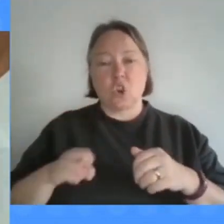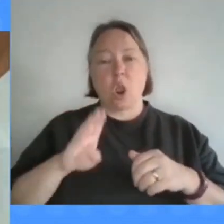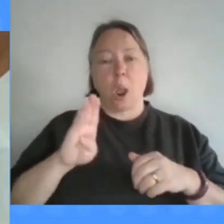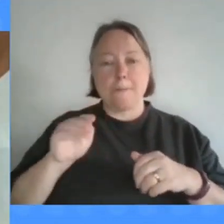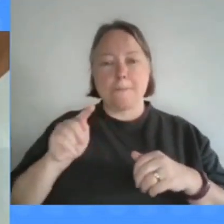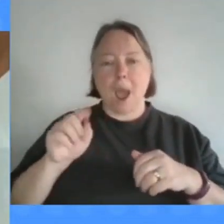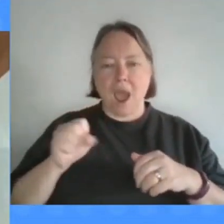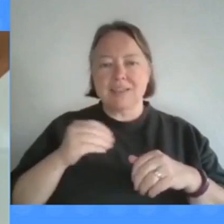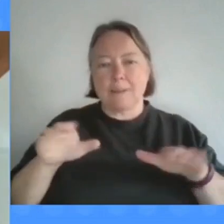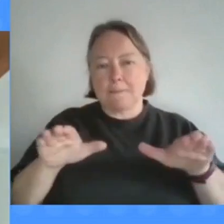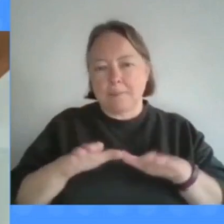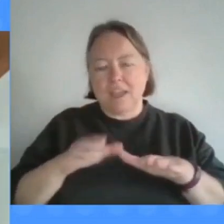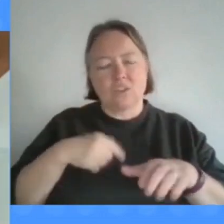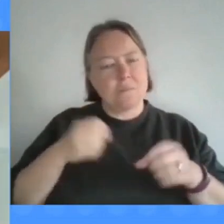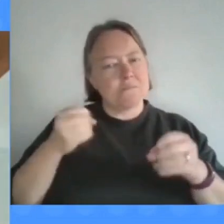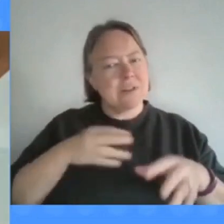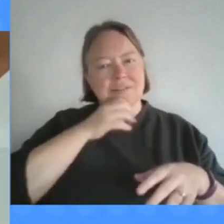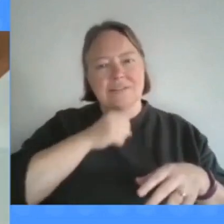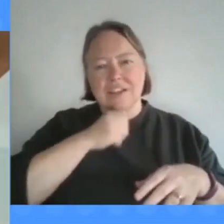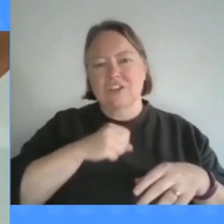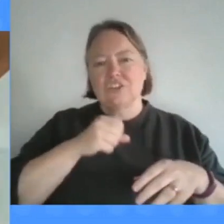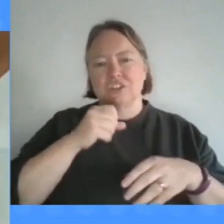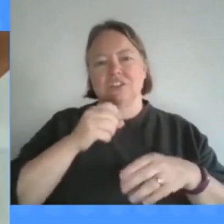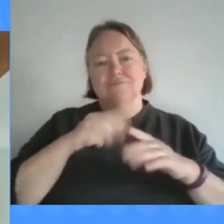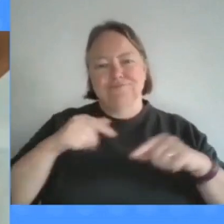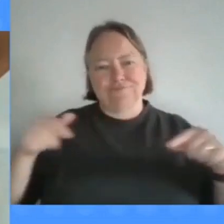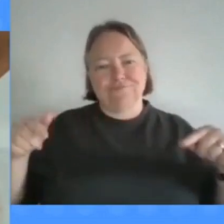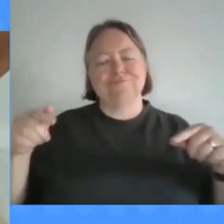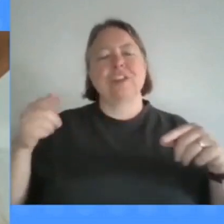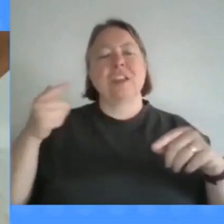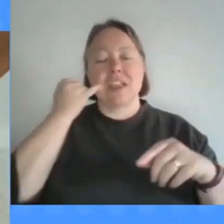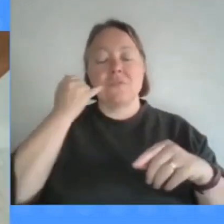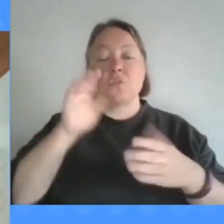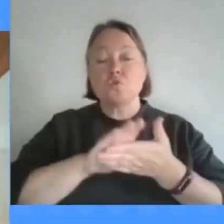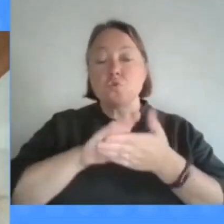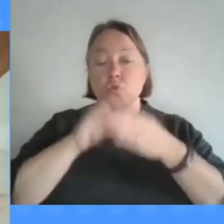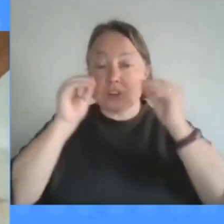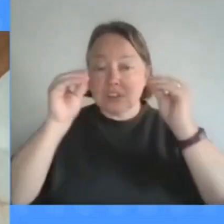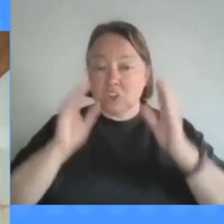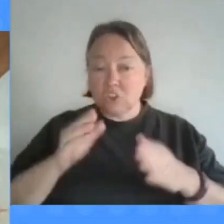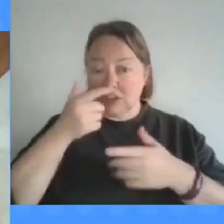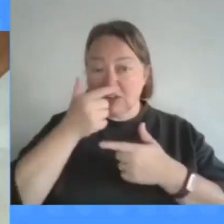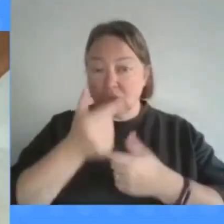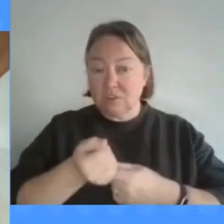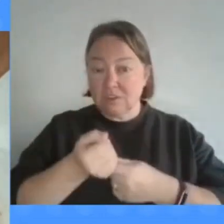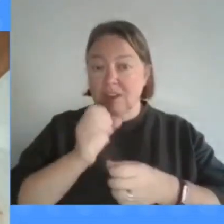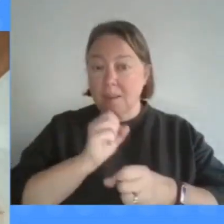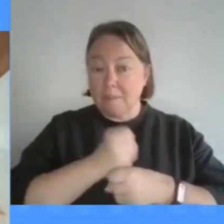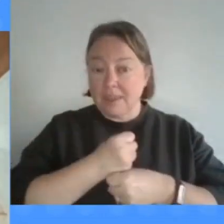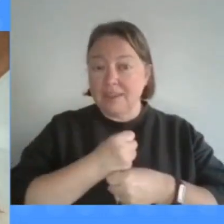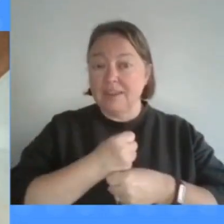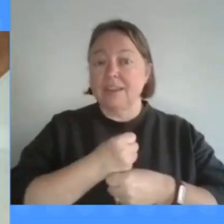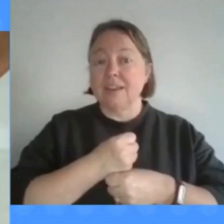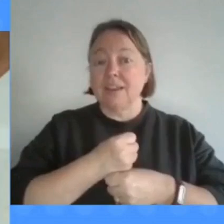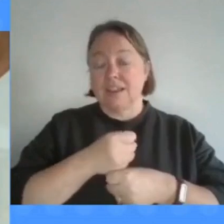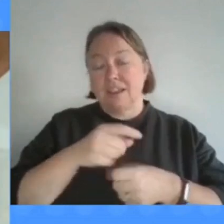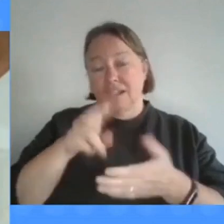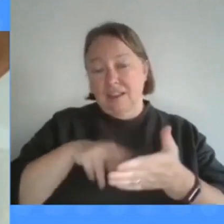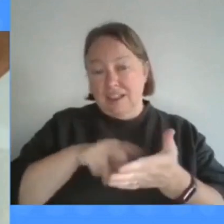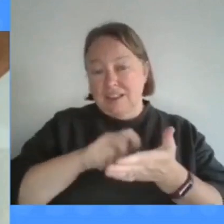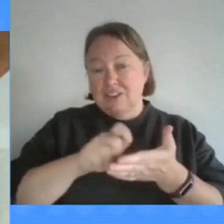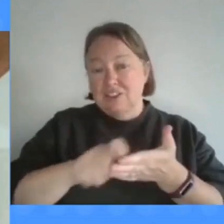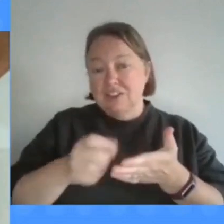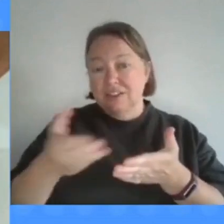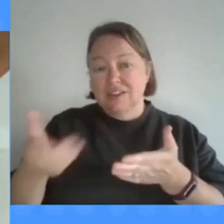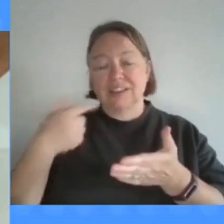lot of multi-generational projects. If you're a school teacher, if you're interested in making literacies and you want to bring